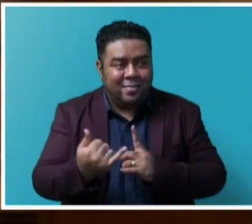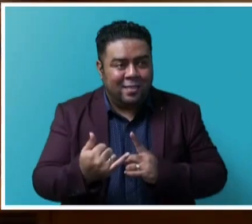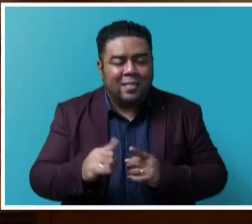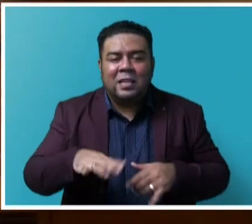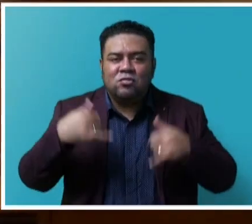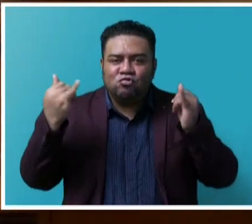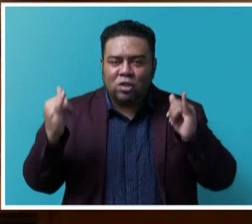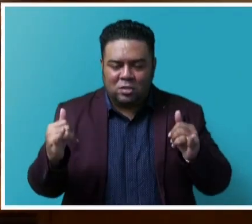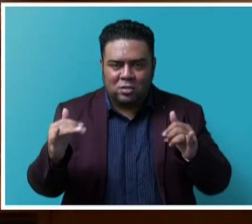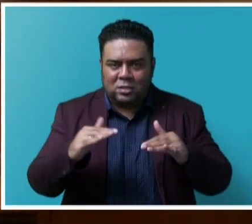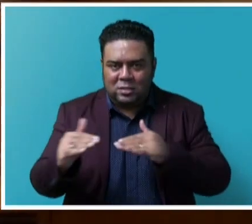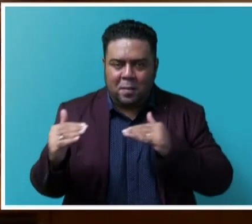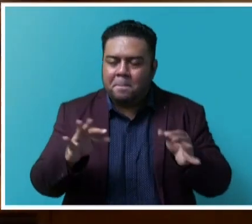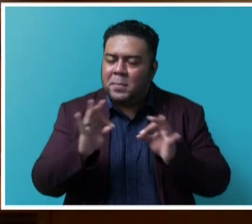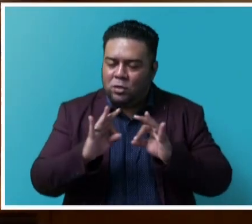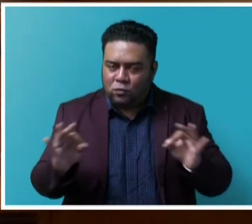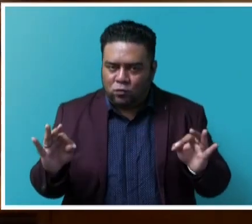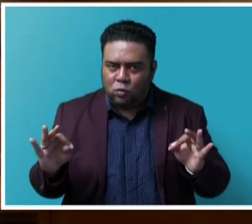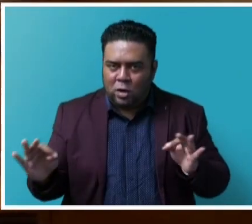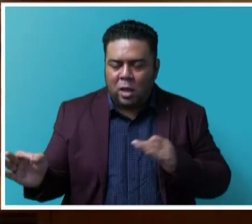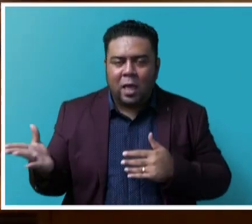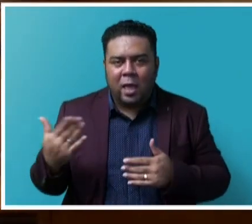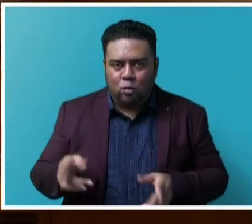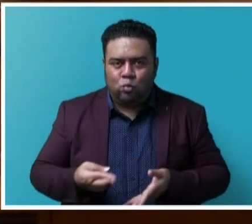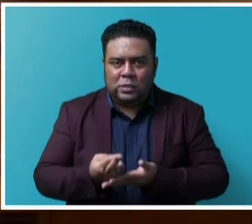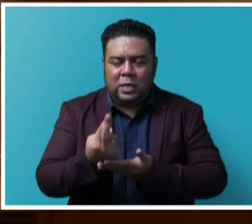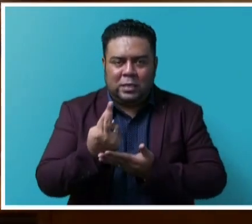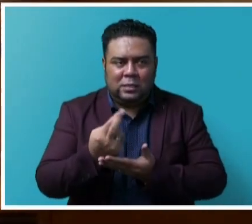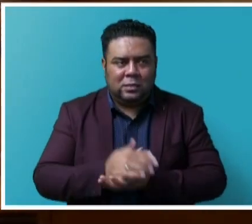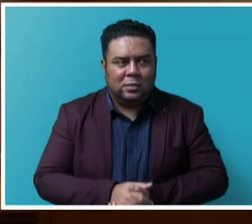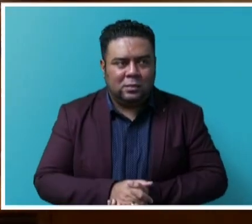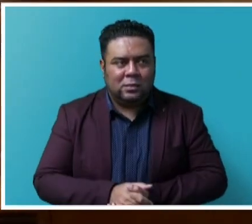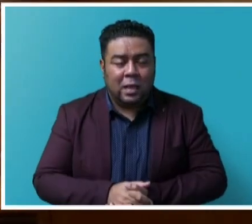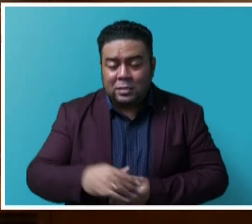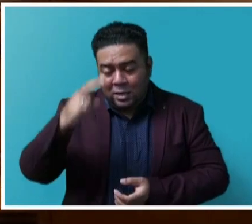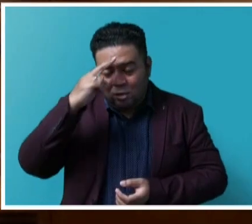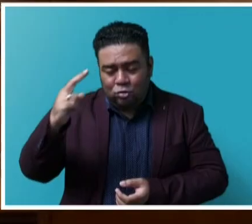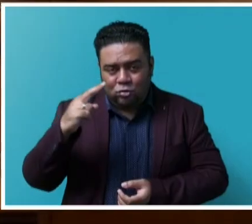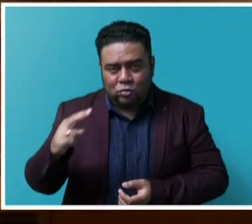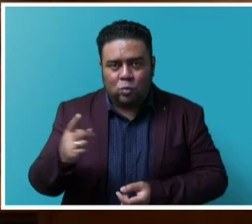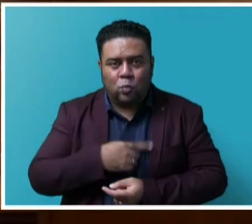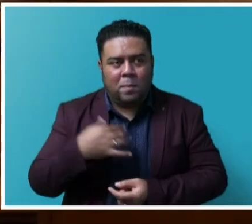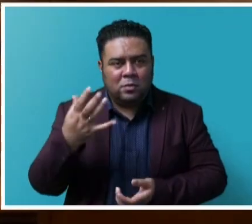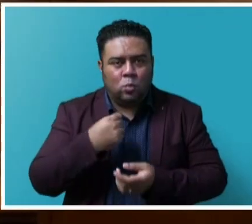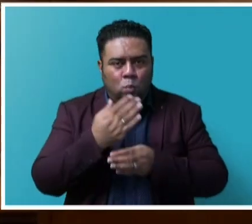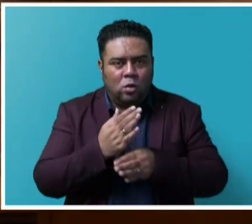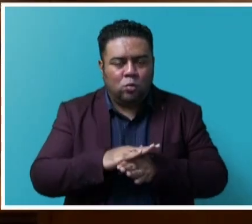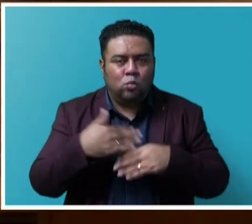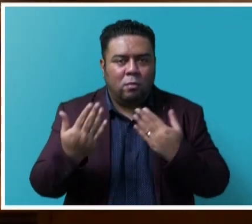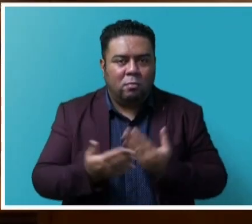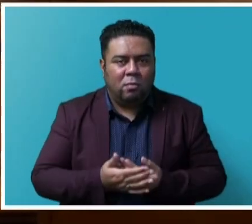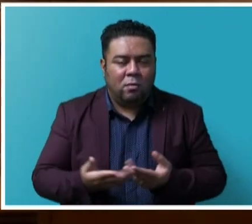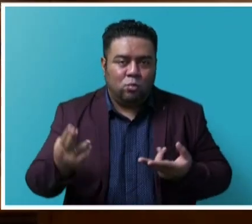just, peaceful, and resilient. As a nation, we must work together in